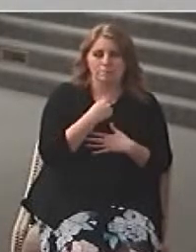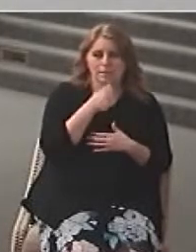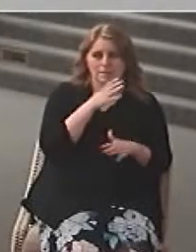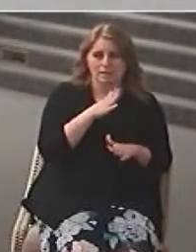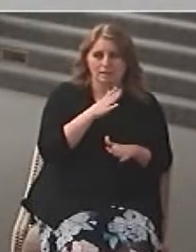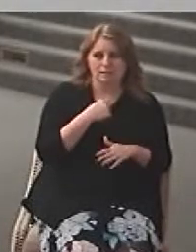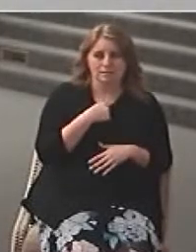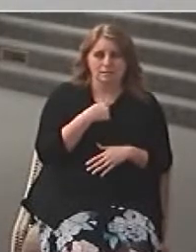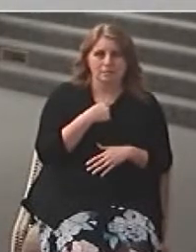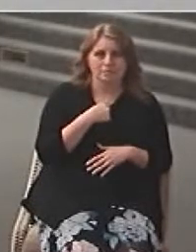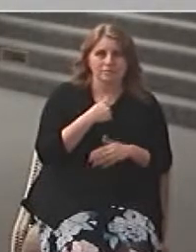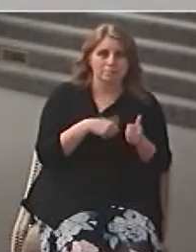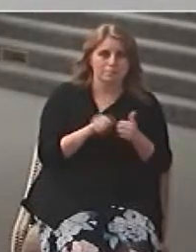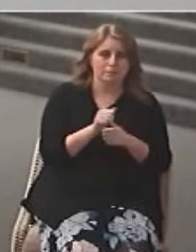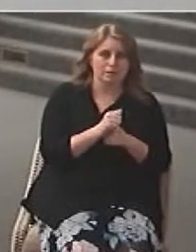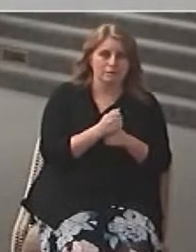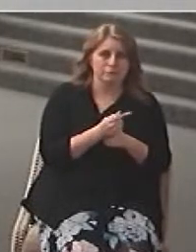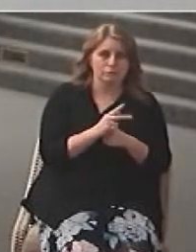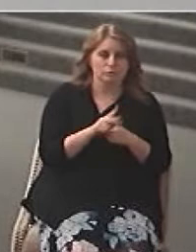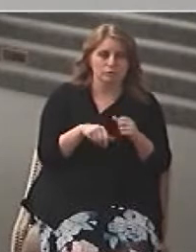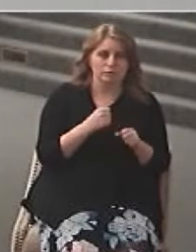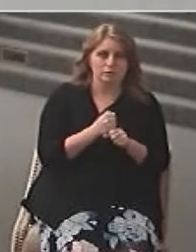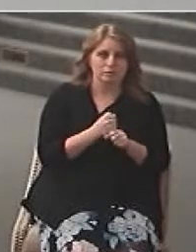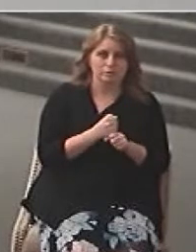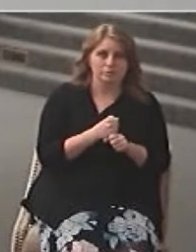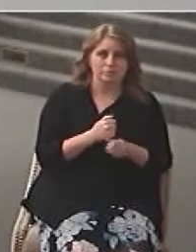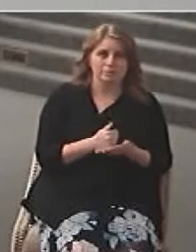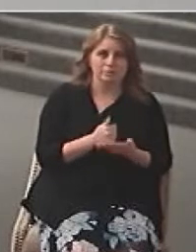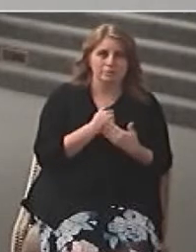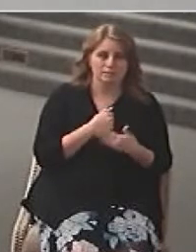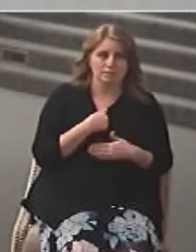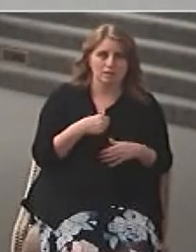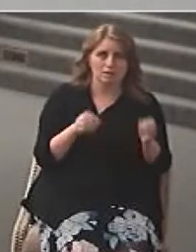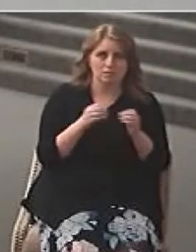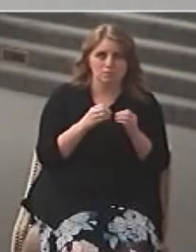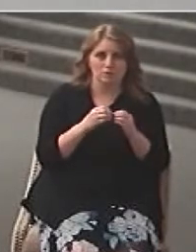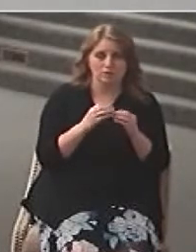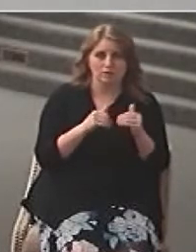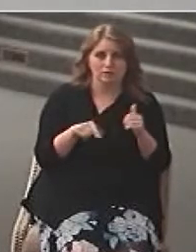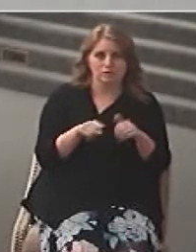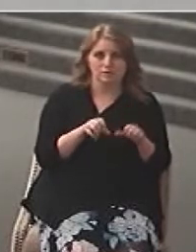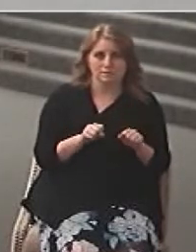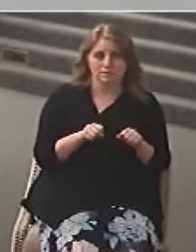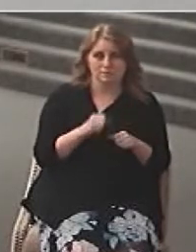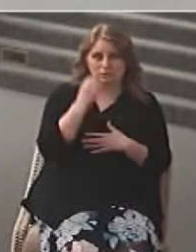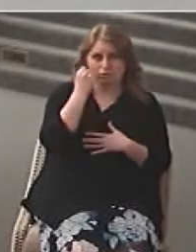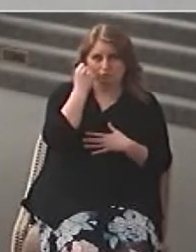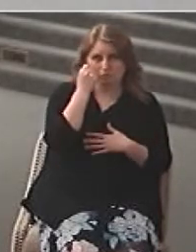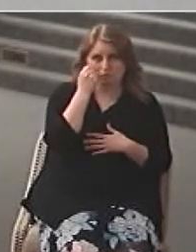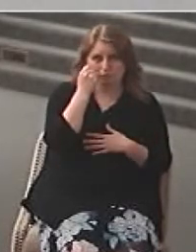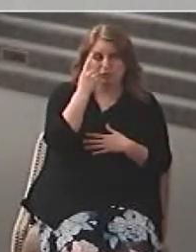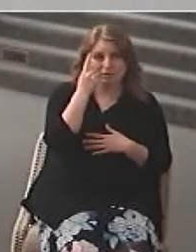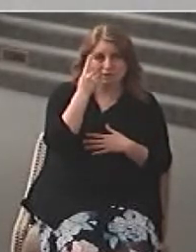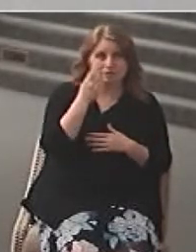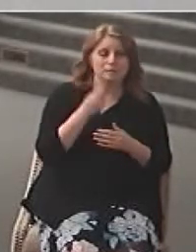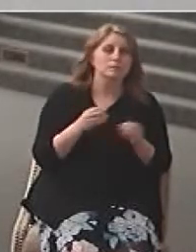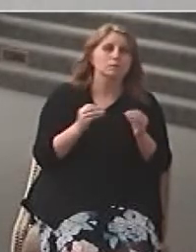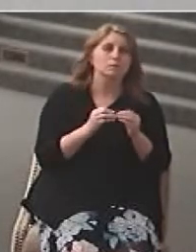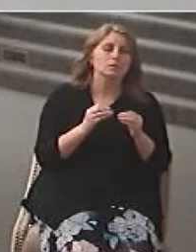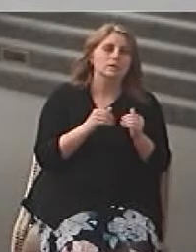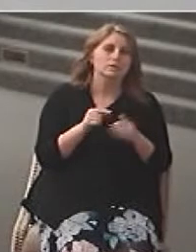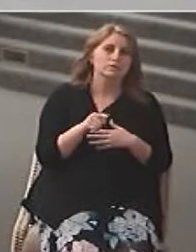few years, who's helped me more than you could possibly even realize, more than you could ever